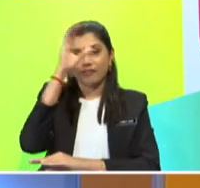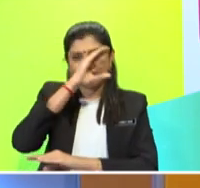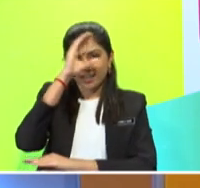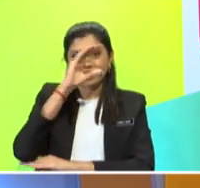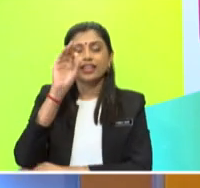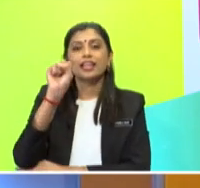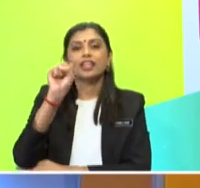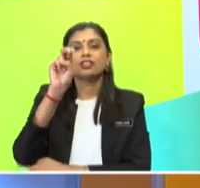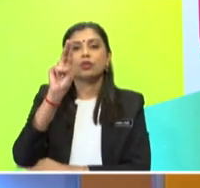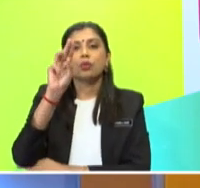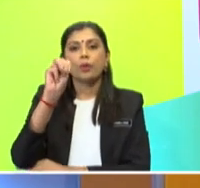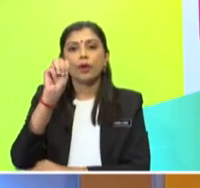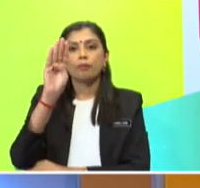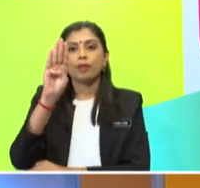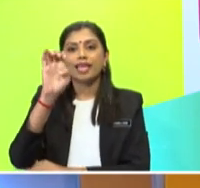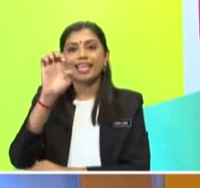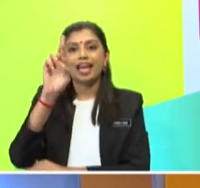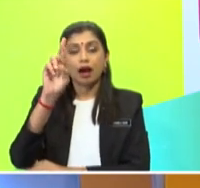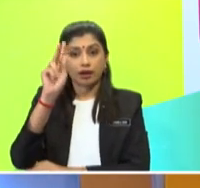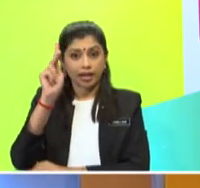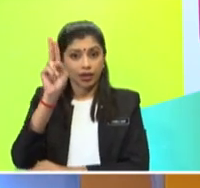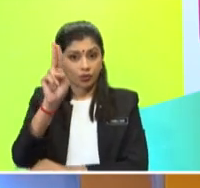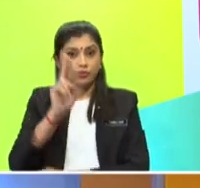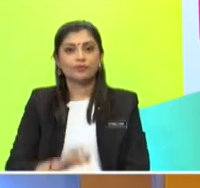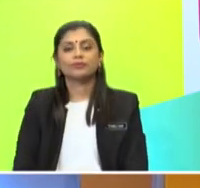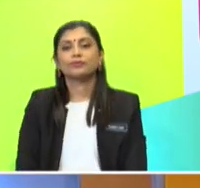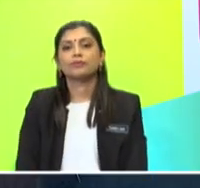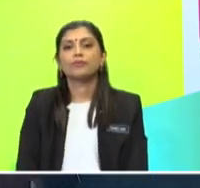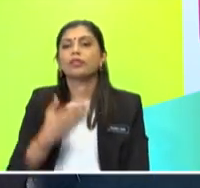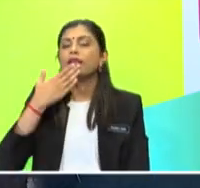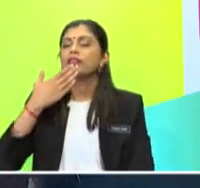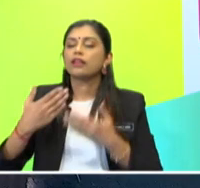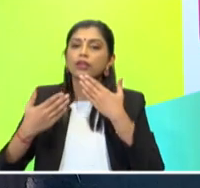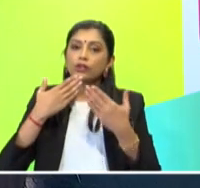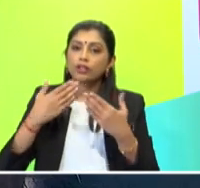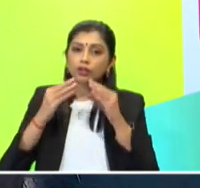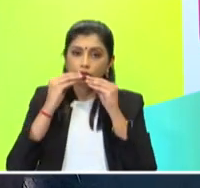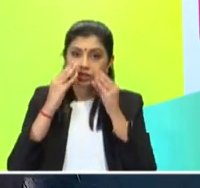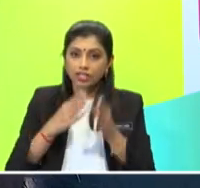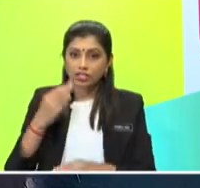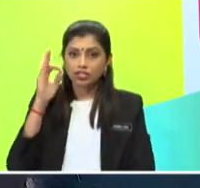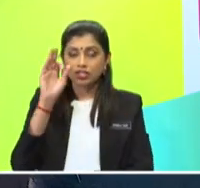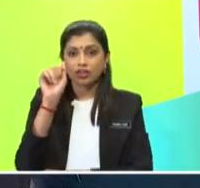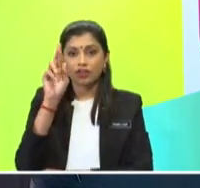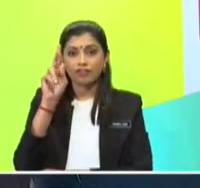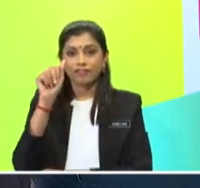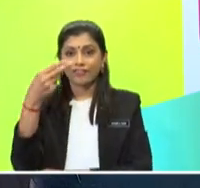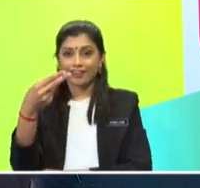Sumbaku, yeah. Exactly. Yes. All right. So stay tuned, people. That's right. Thank you so much, Teacher Farah or Madam Farah, for the lesson today. And hopefully,